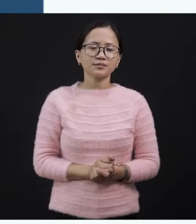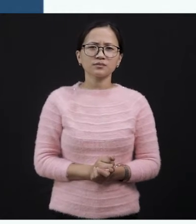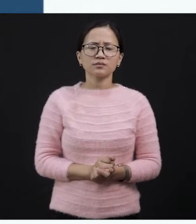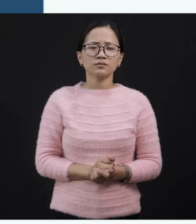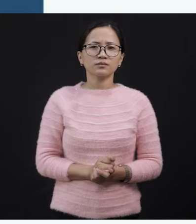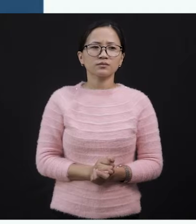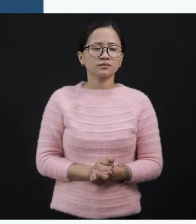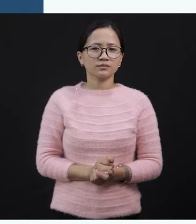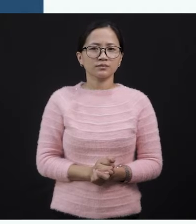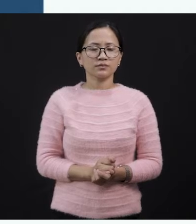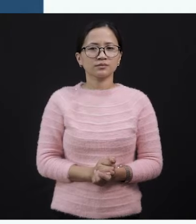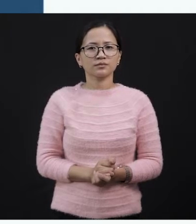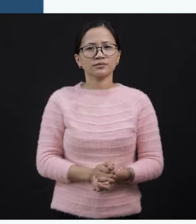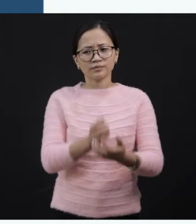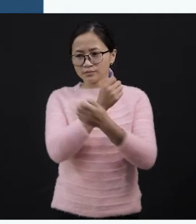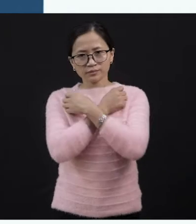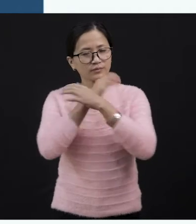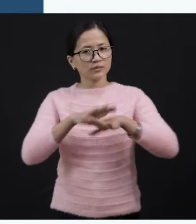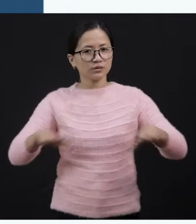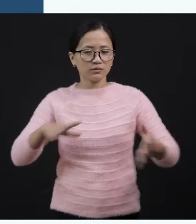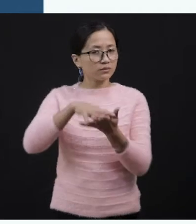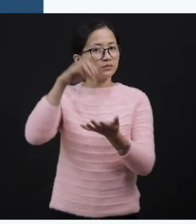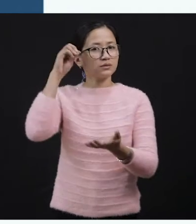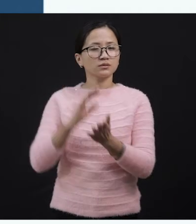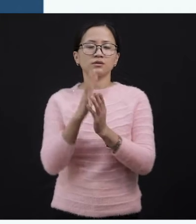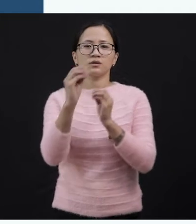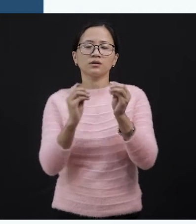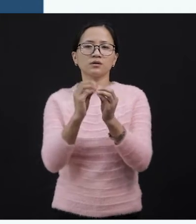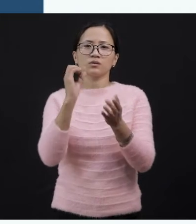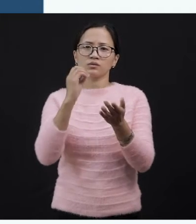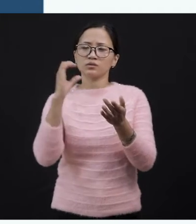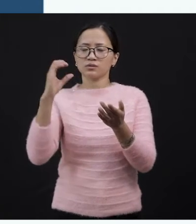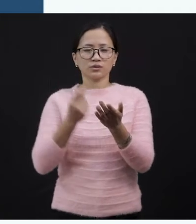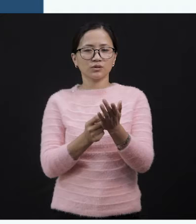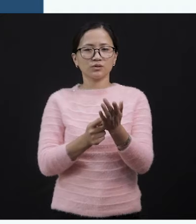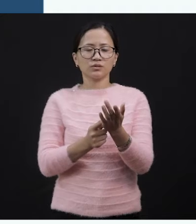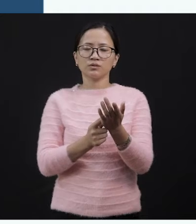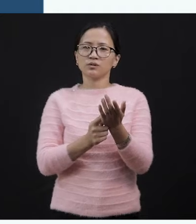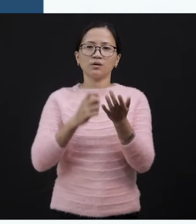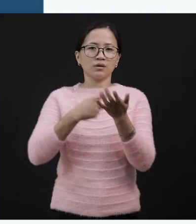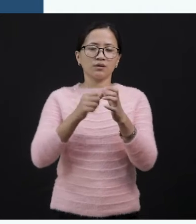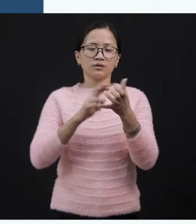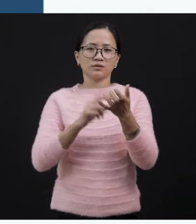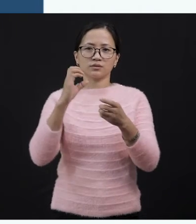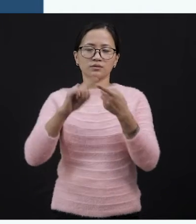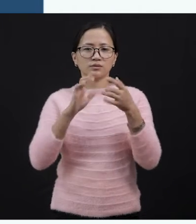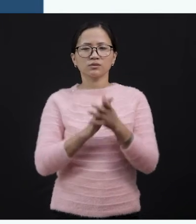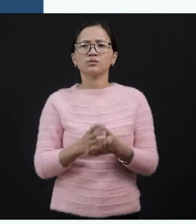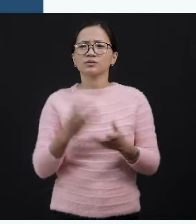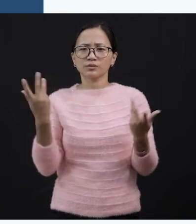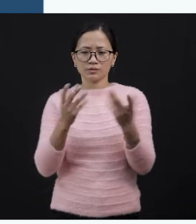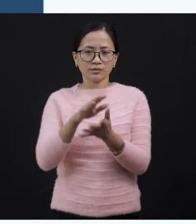Now, dear students, since we have learned about the occurrence, when do we get to see this solar